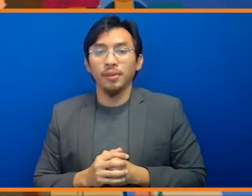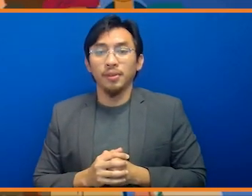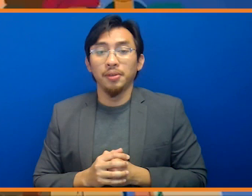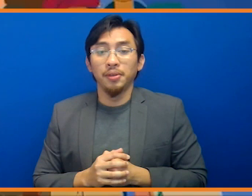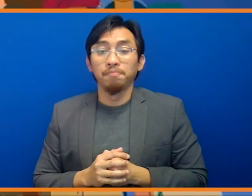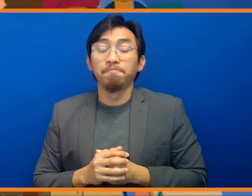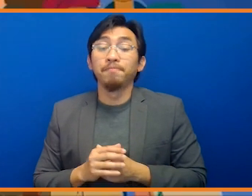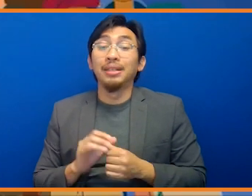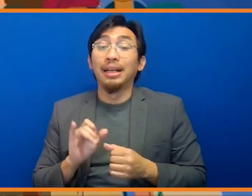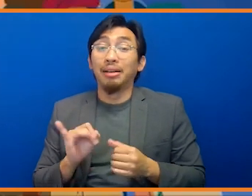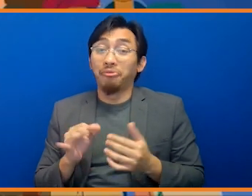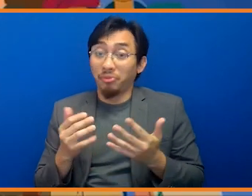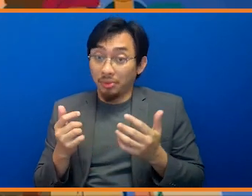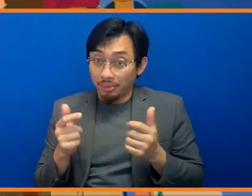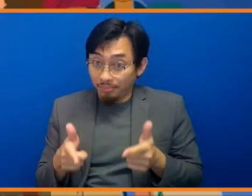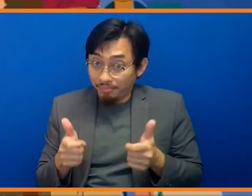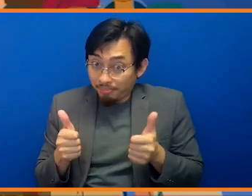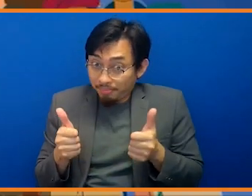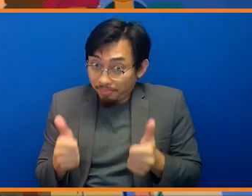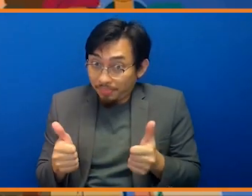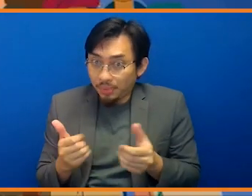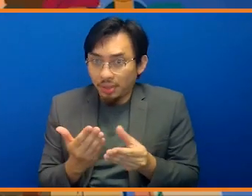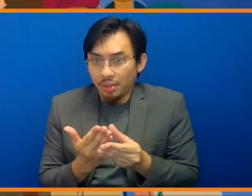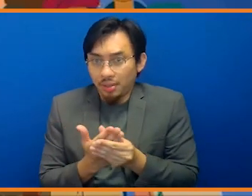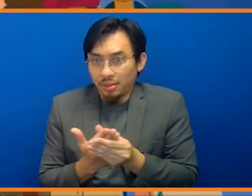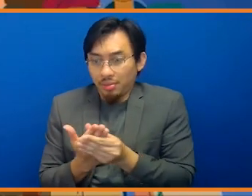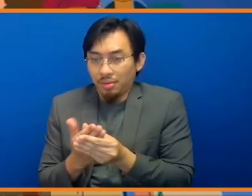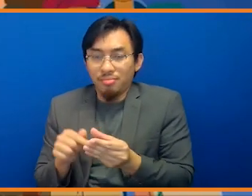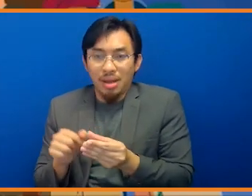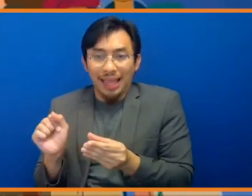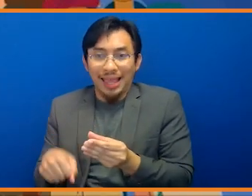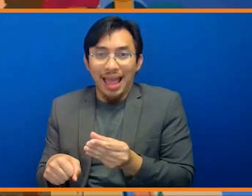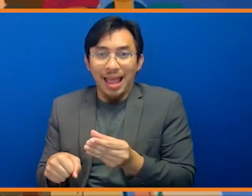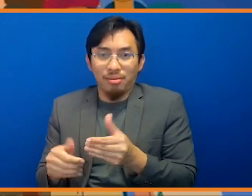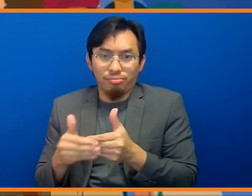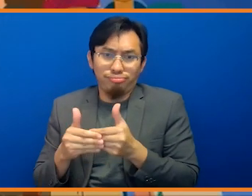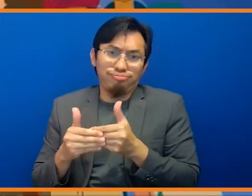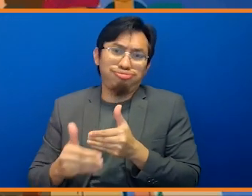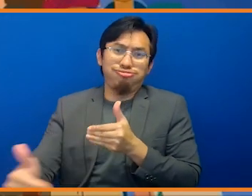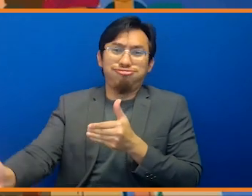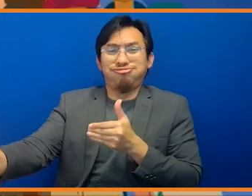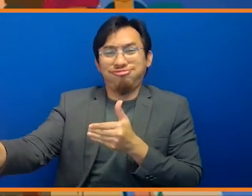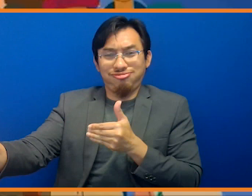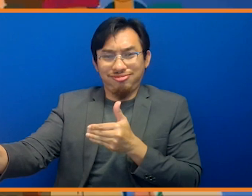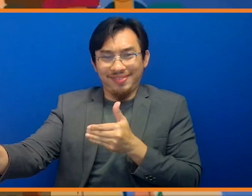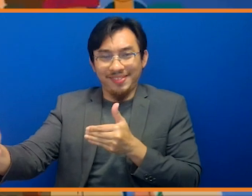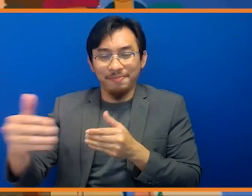If it's possible, the archives will become sustainable.